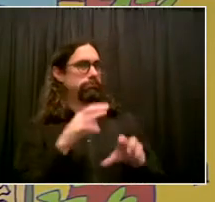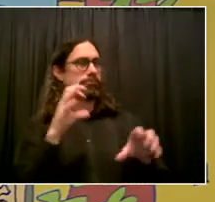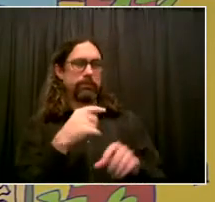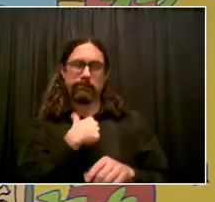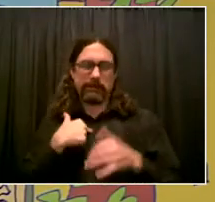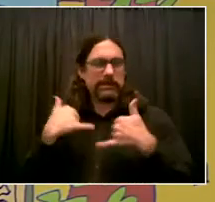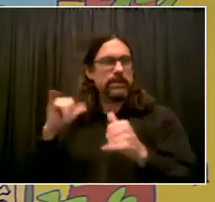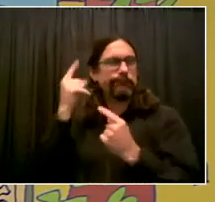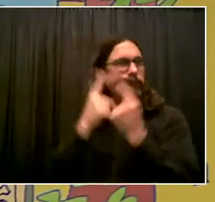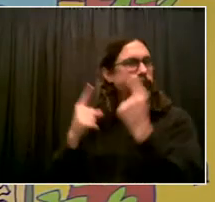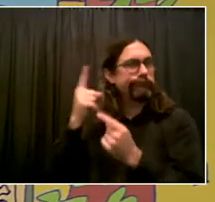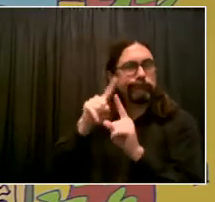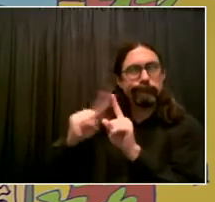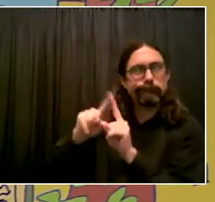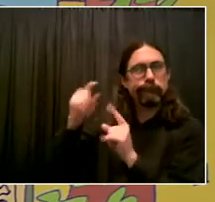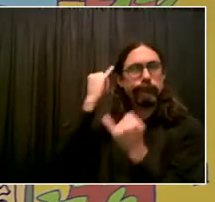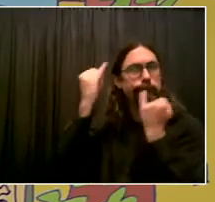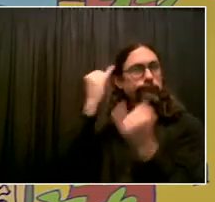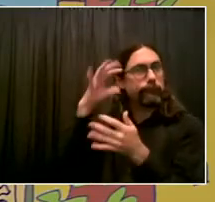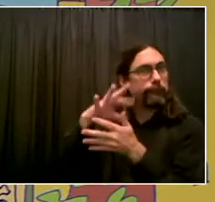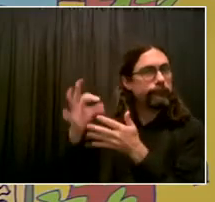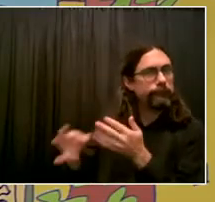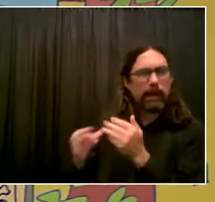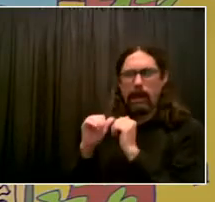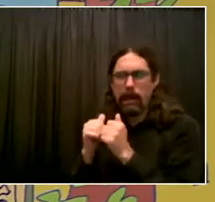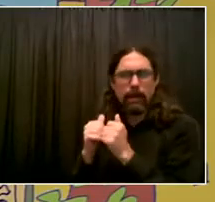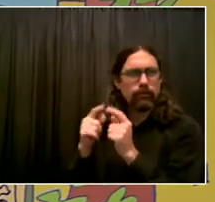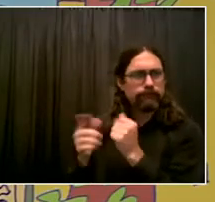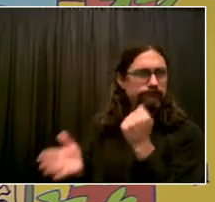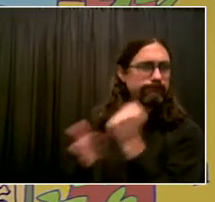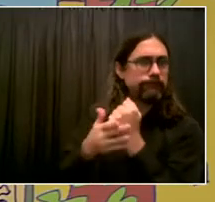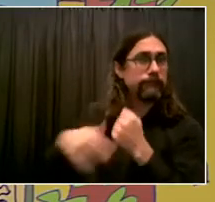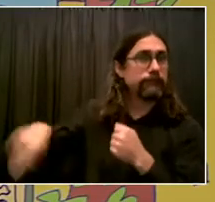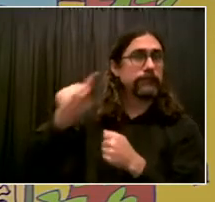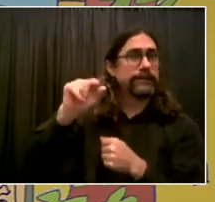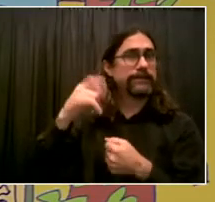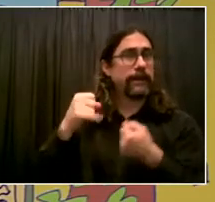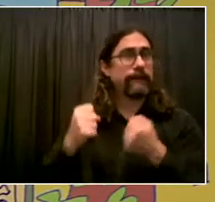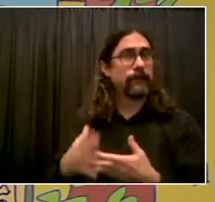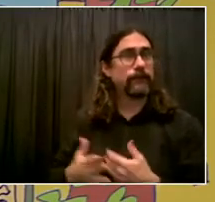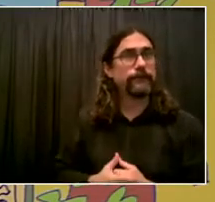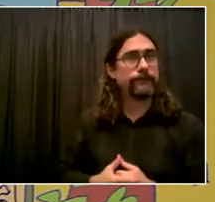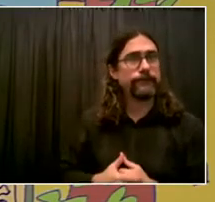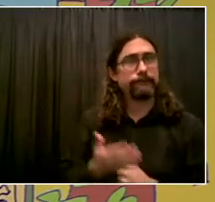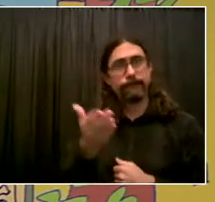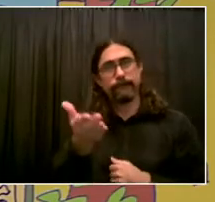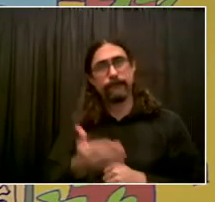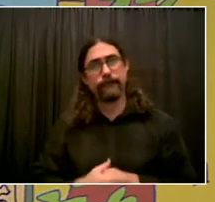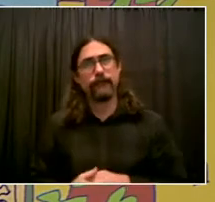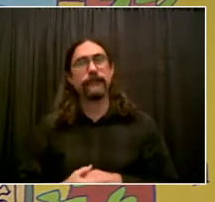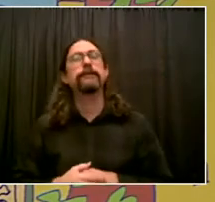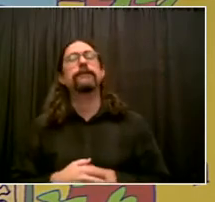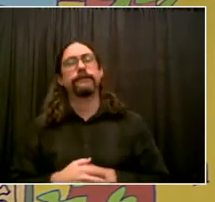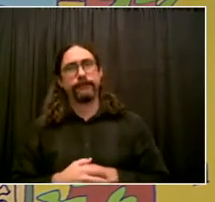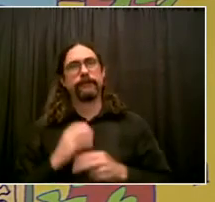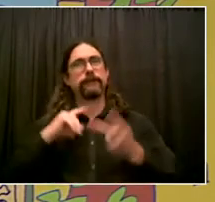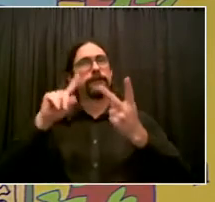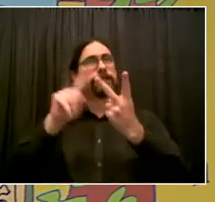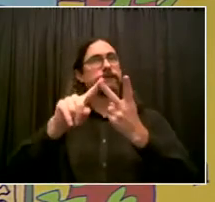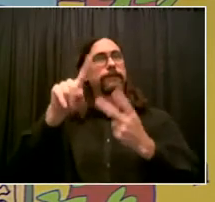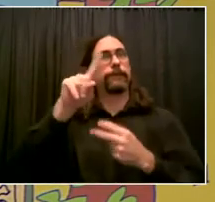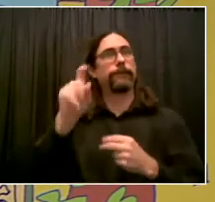And then the city worker mandate is due by the end of this week. I'm curious, are you all preparing any arrangements for staffing shortages